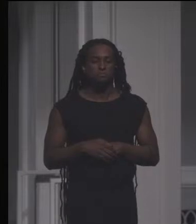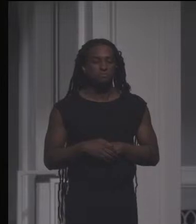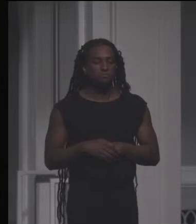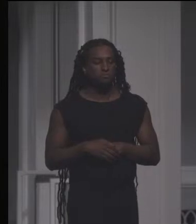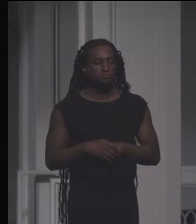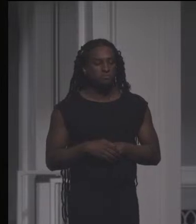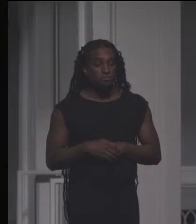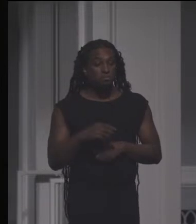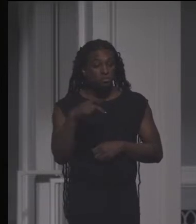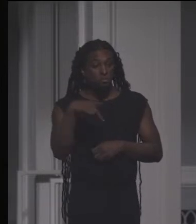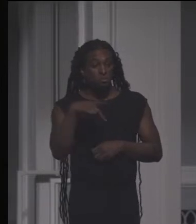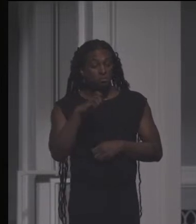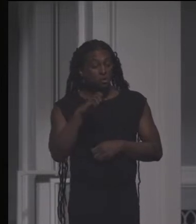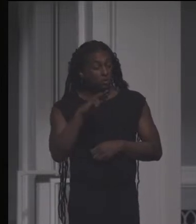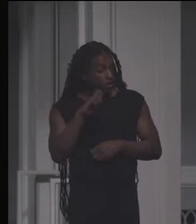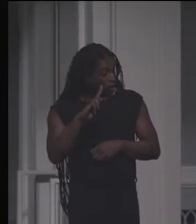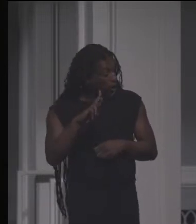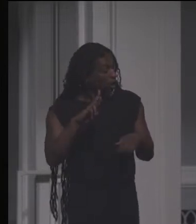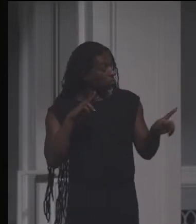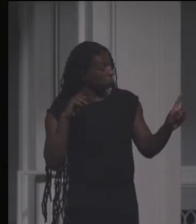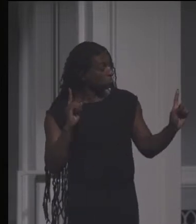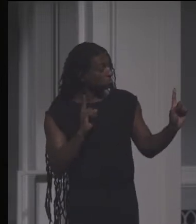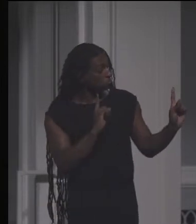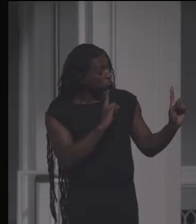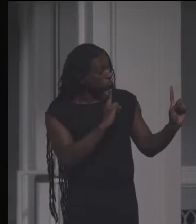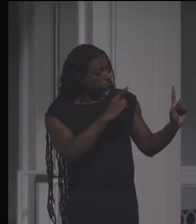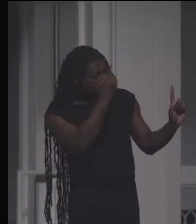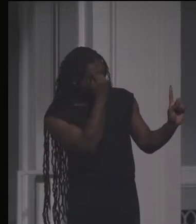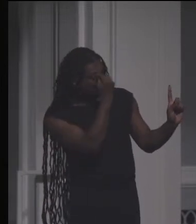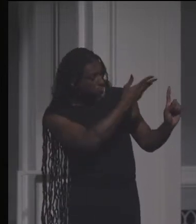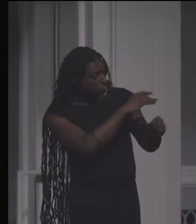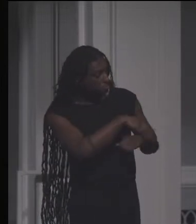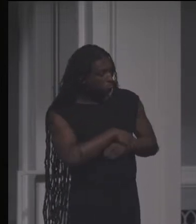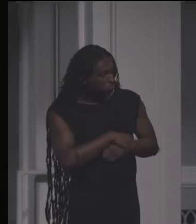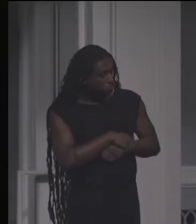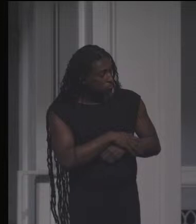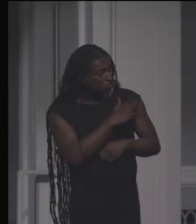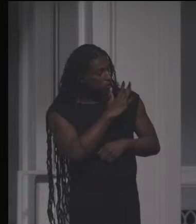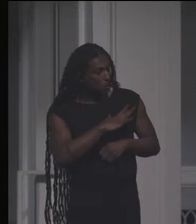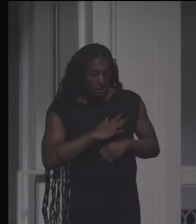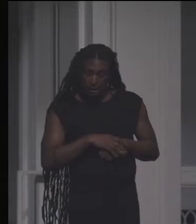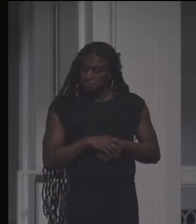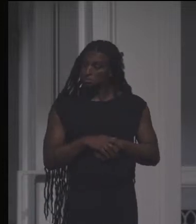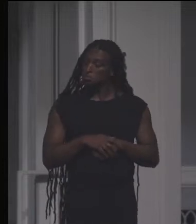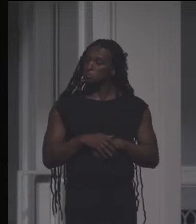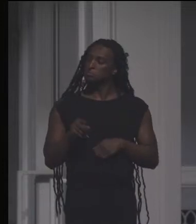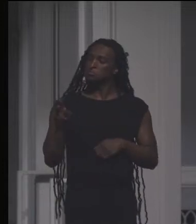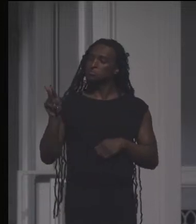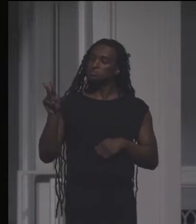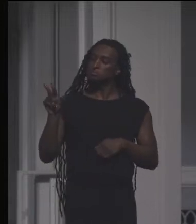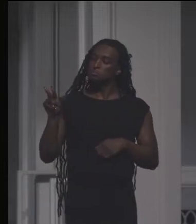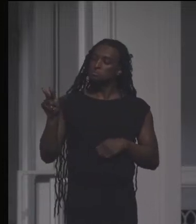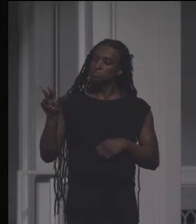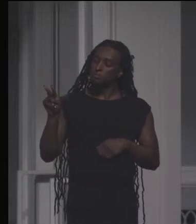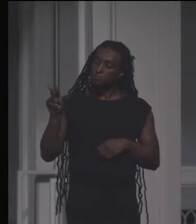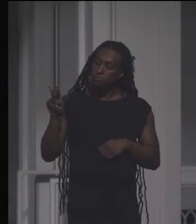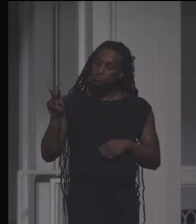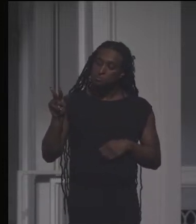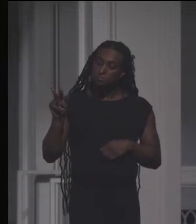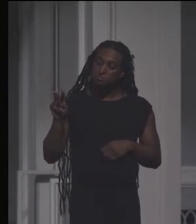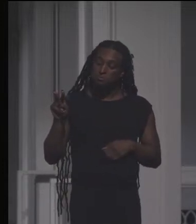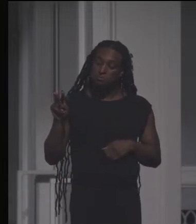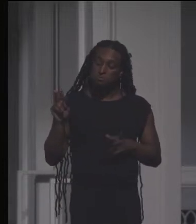When Peretir came close and gave her name, Modron gave her a piercing look, then